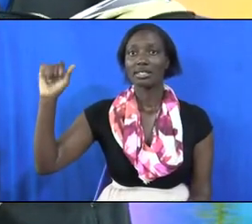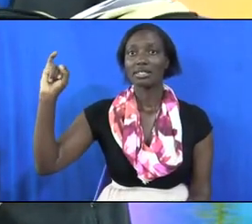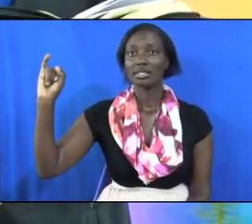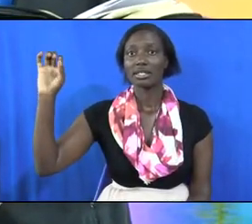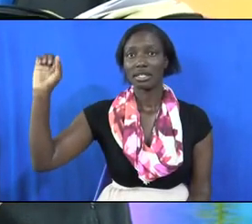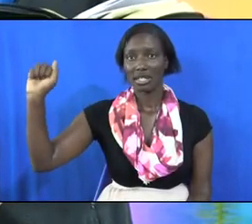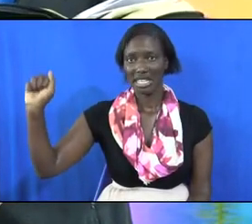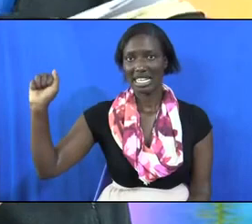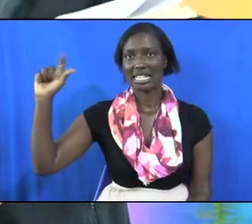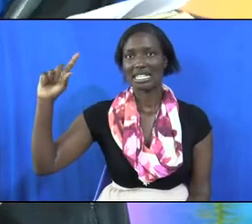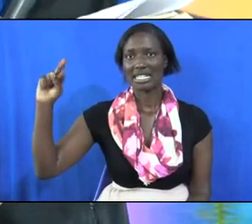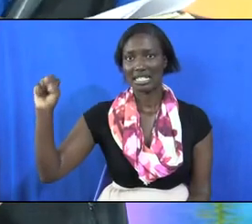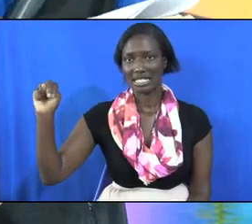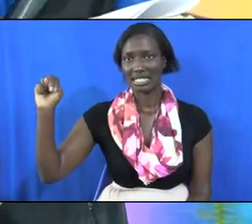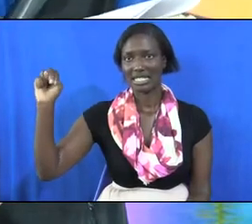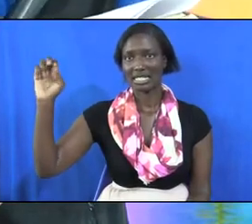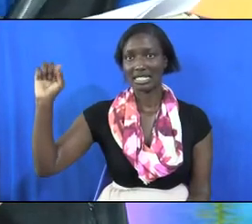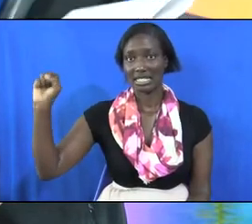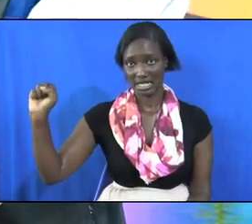verse...